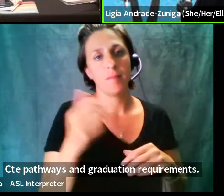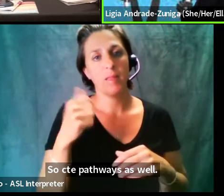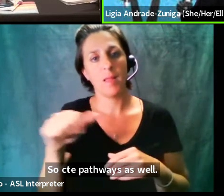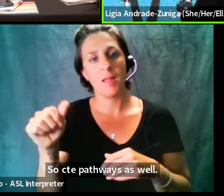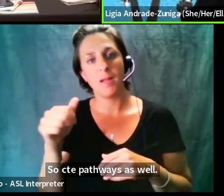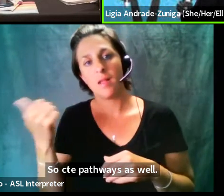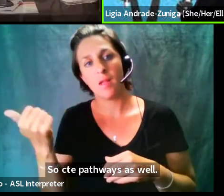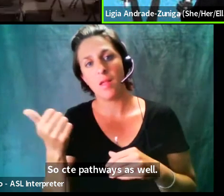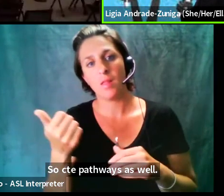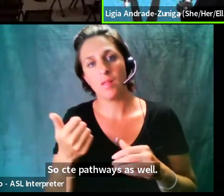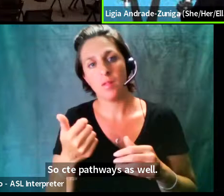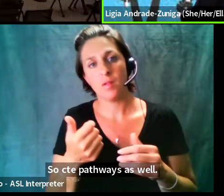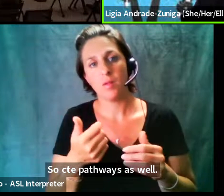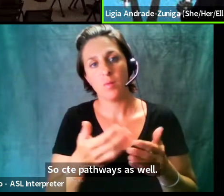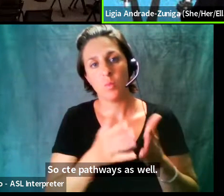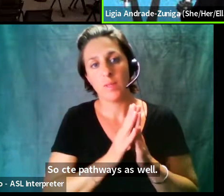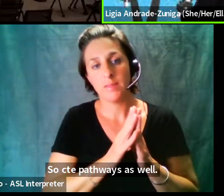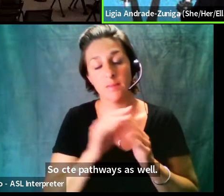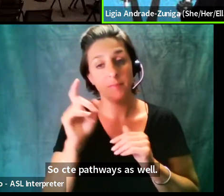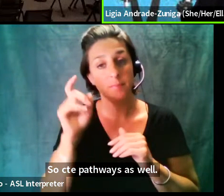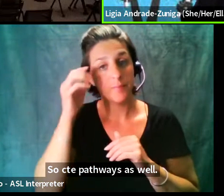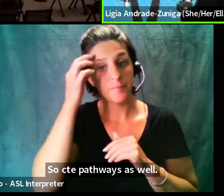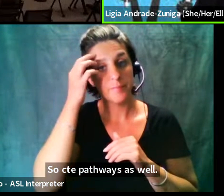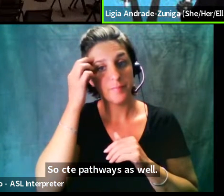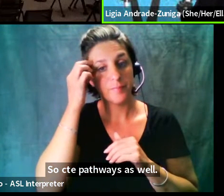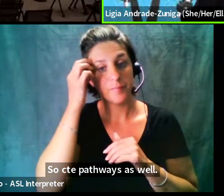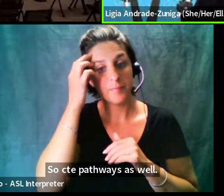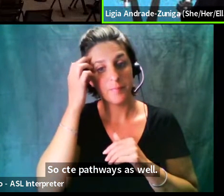other requests?